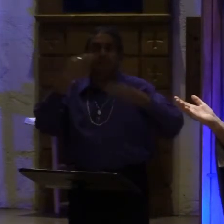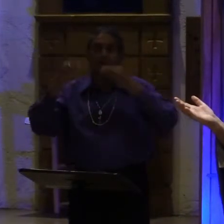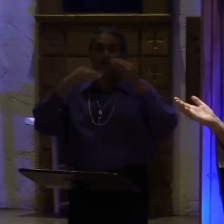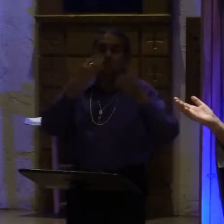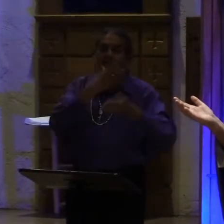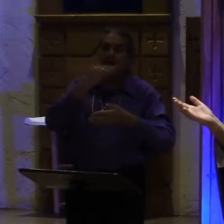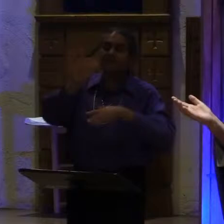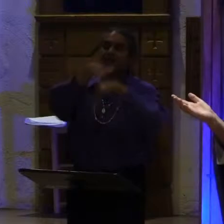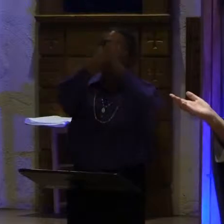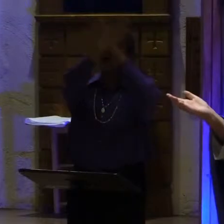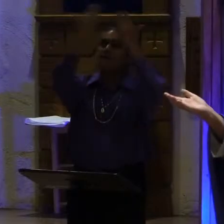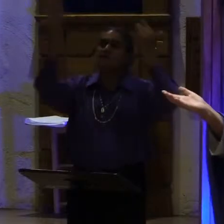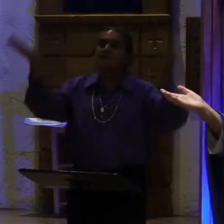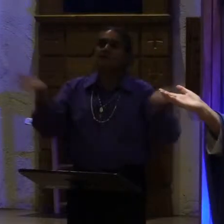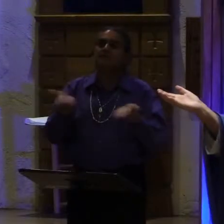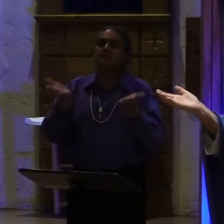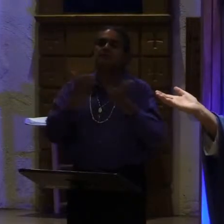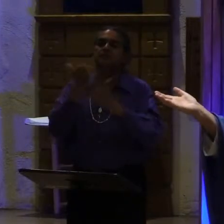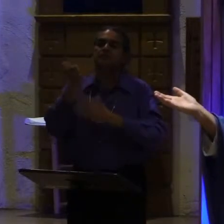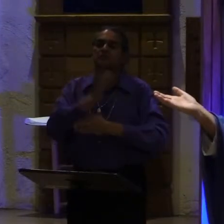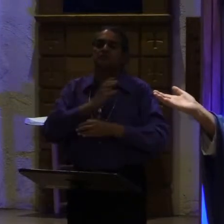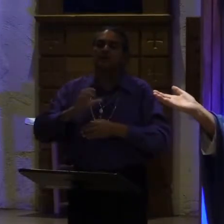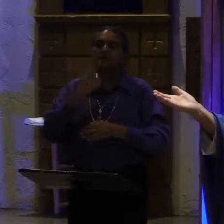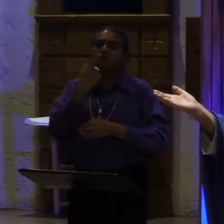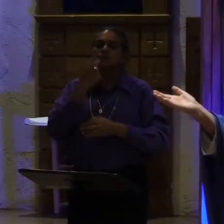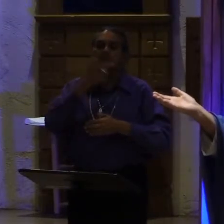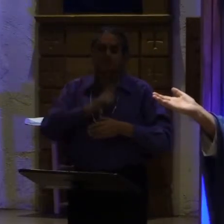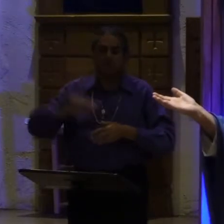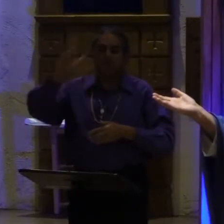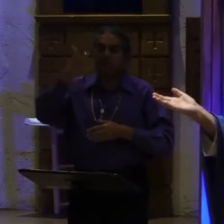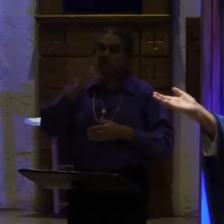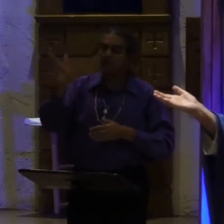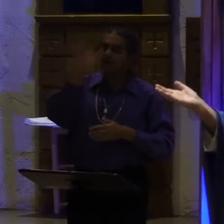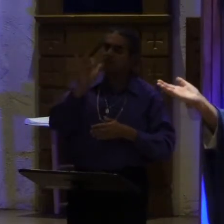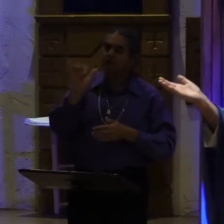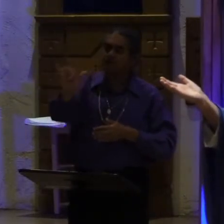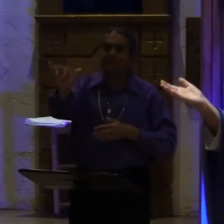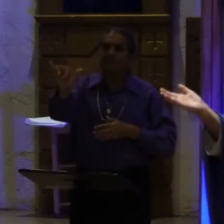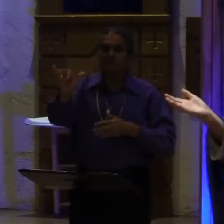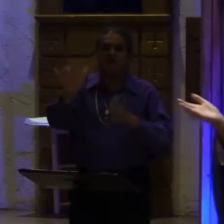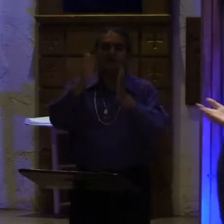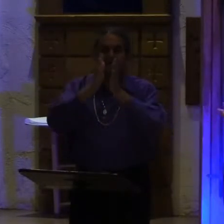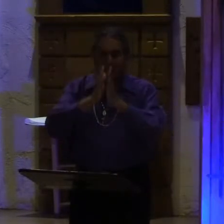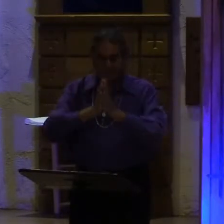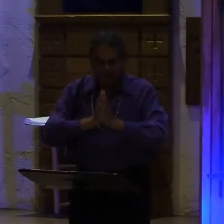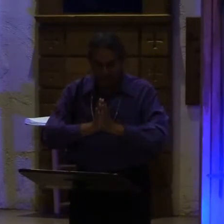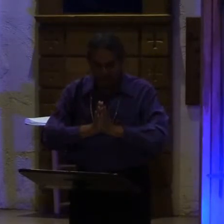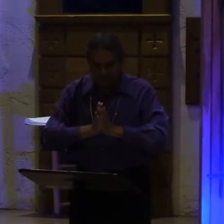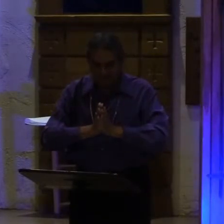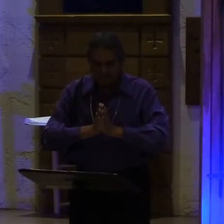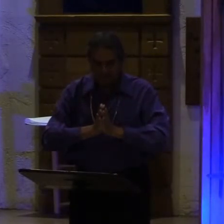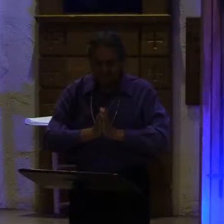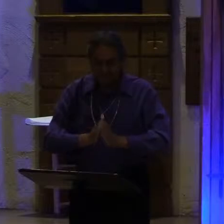heavenly presence through Christ who is Lord forever and ever. Amen.